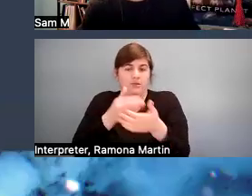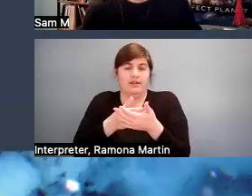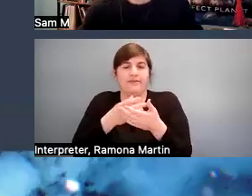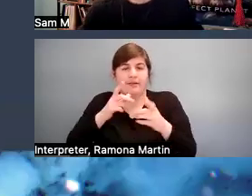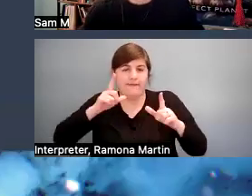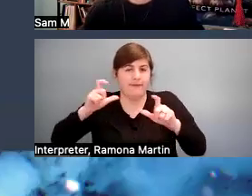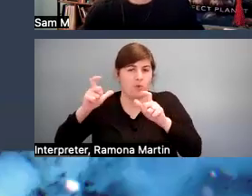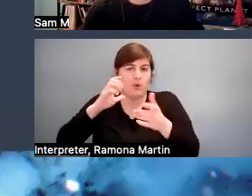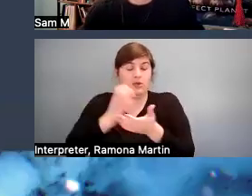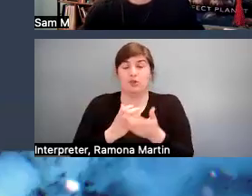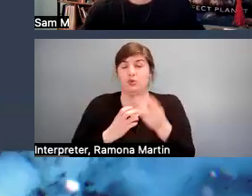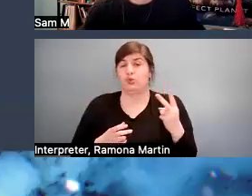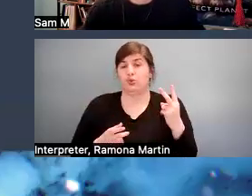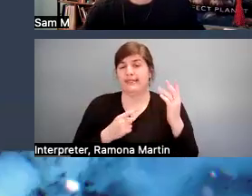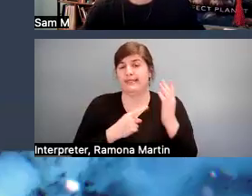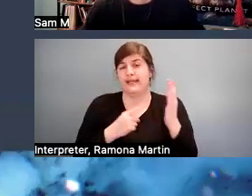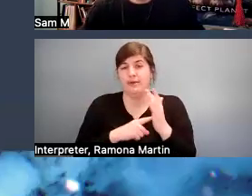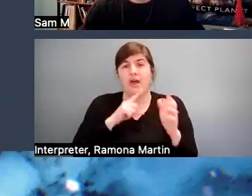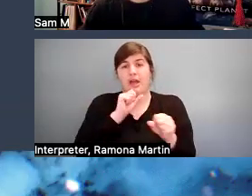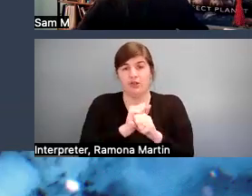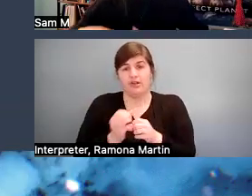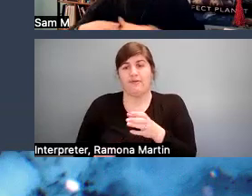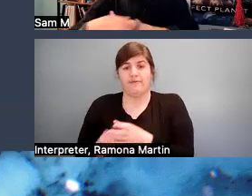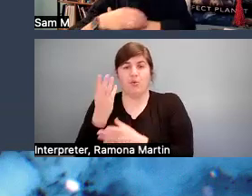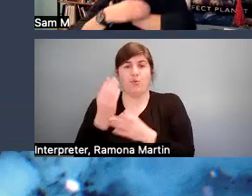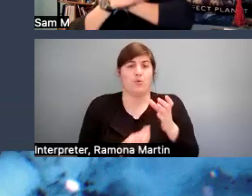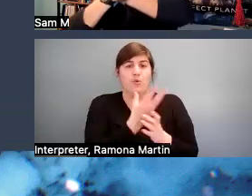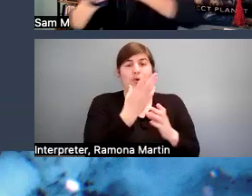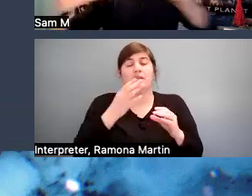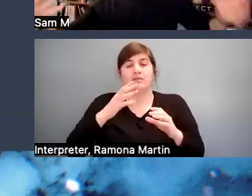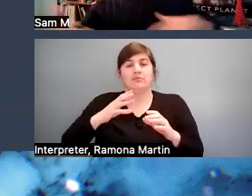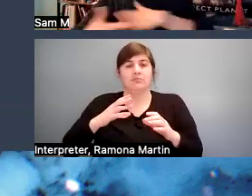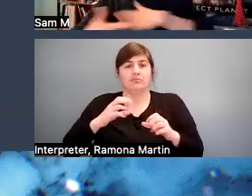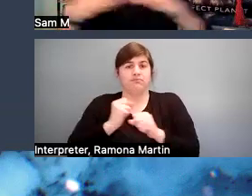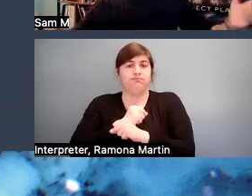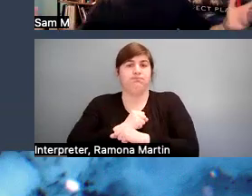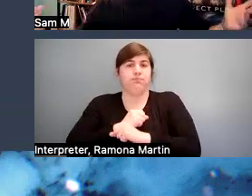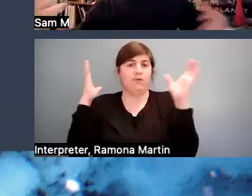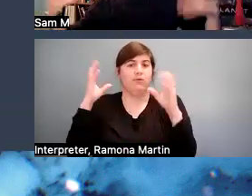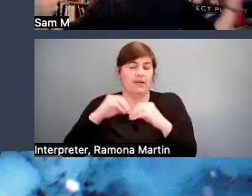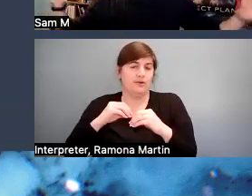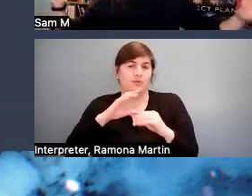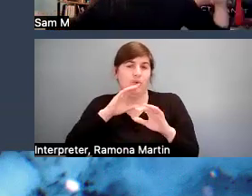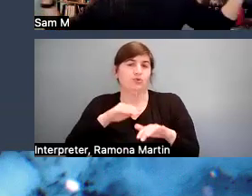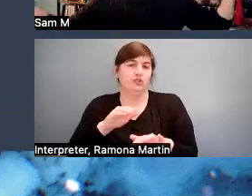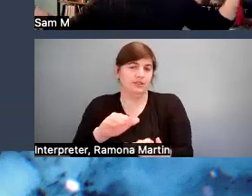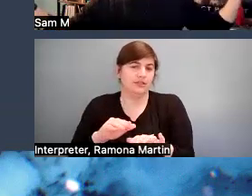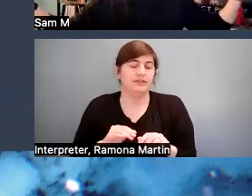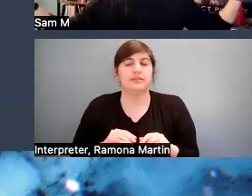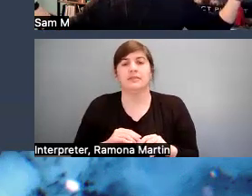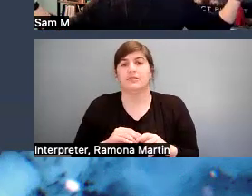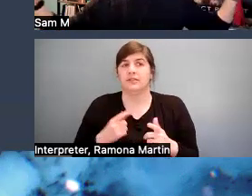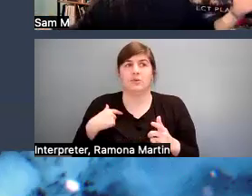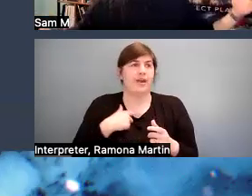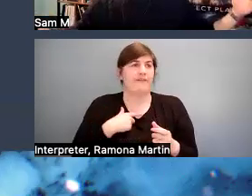camera of actually volcanoes erupting in our oceans. We have thousands and thousands of hours of footage